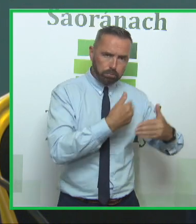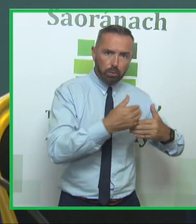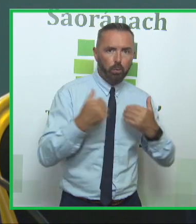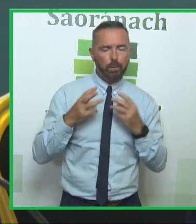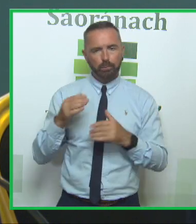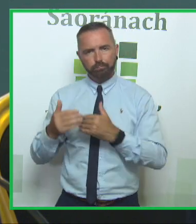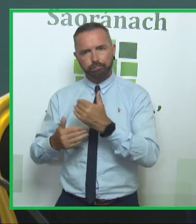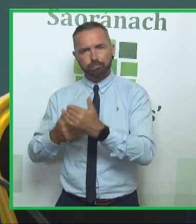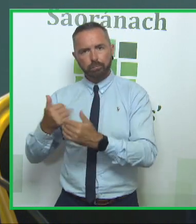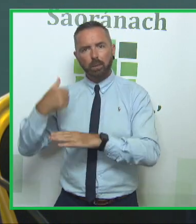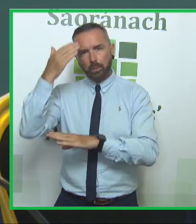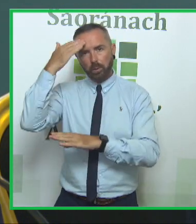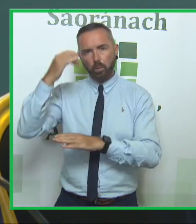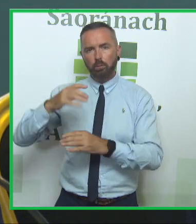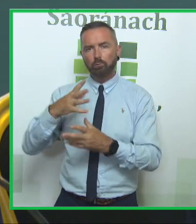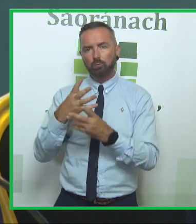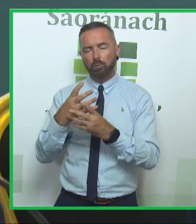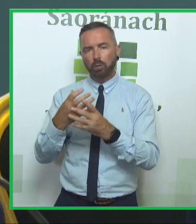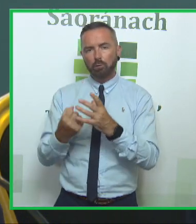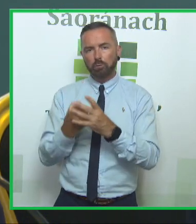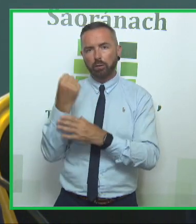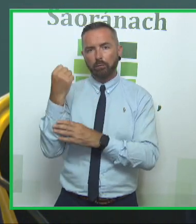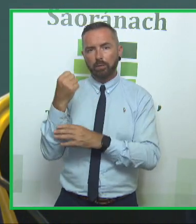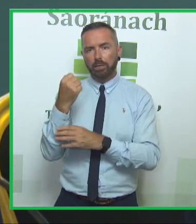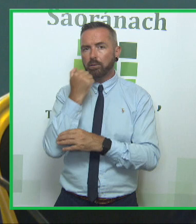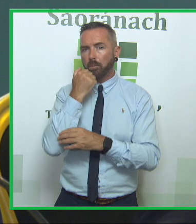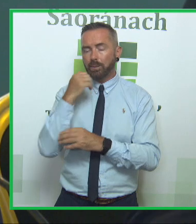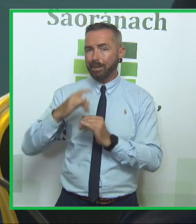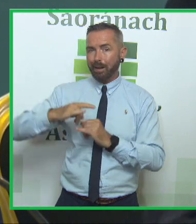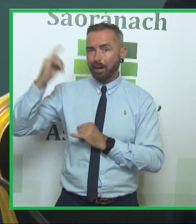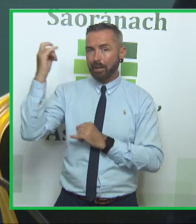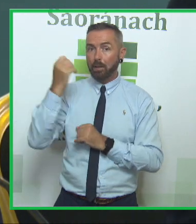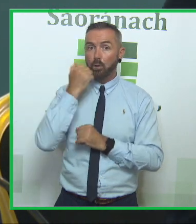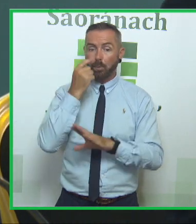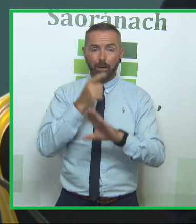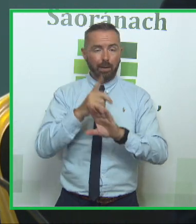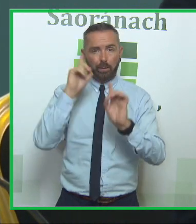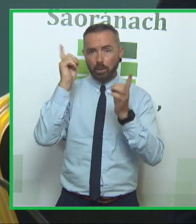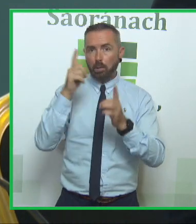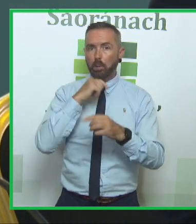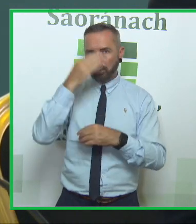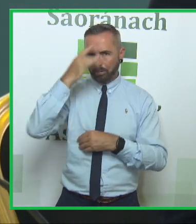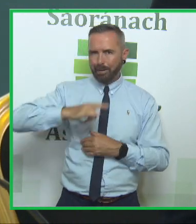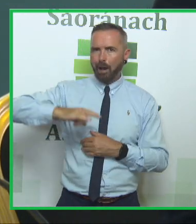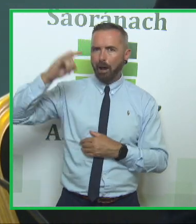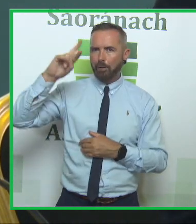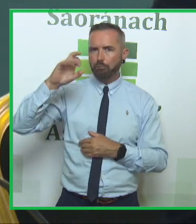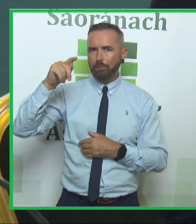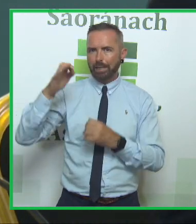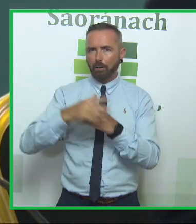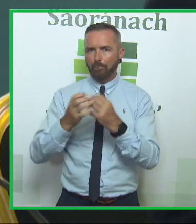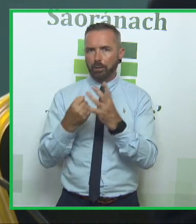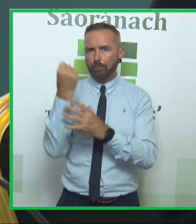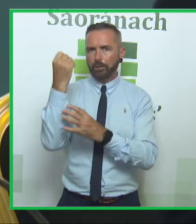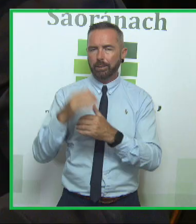then recovery rates are very high. So I don't have the figures here in front of me, but we would have very high rates. Thanks, Gary.